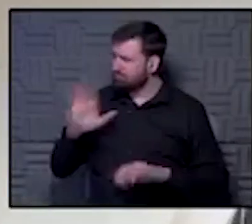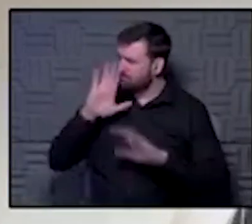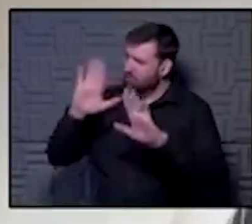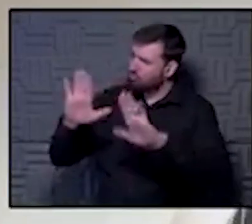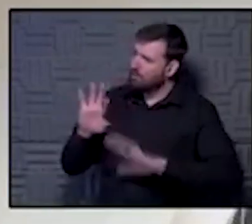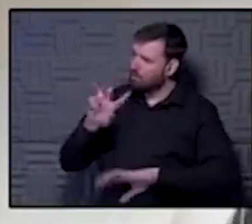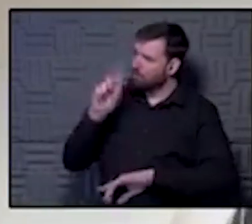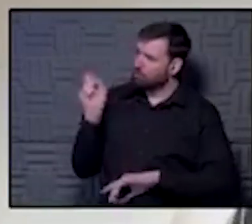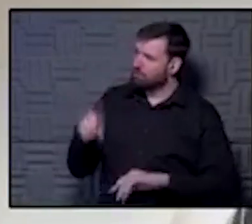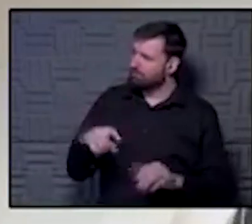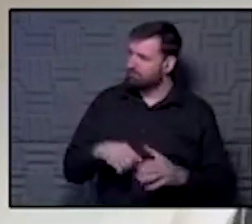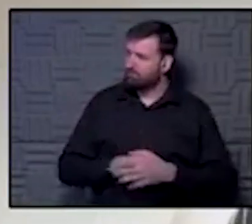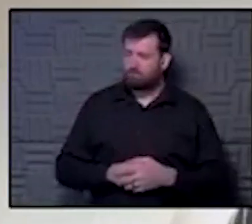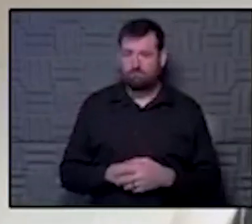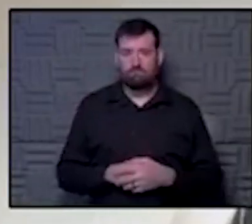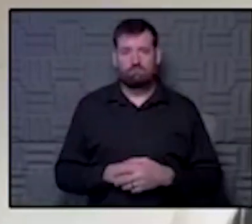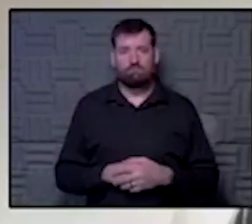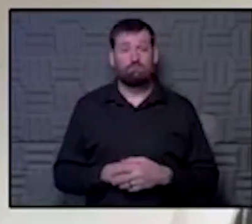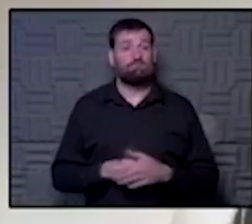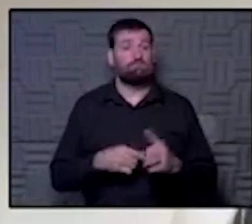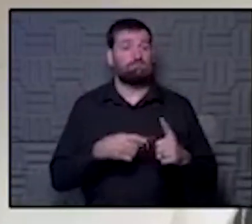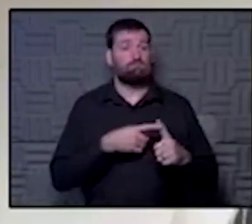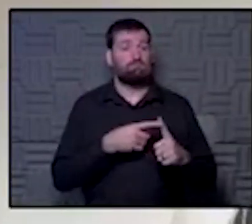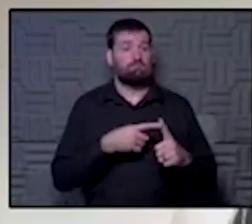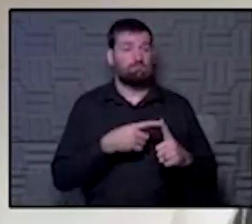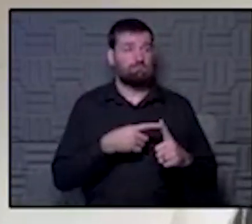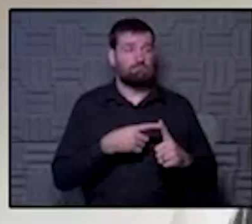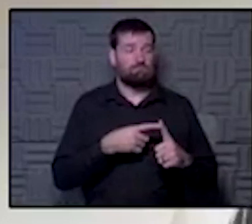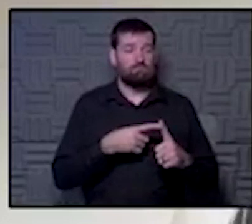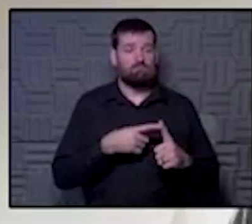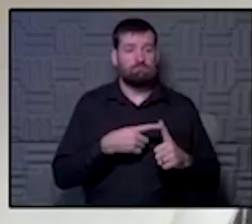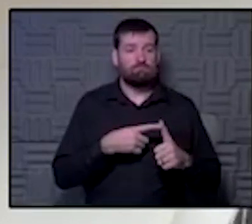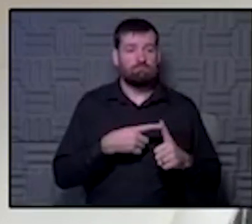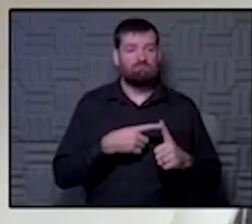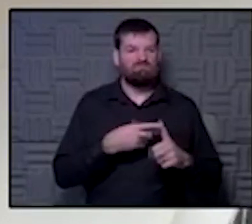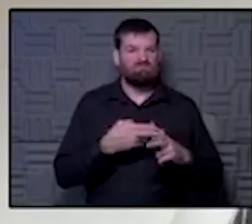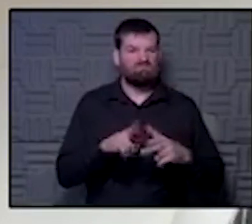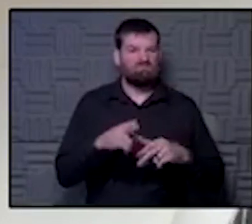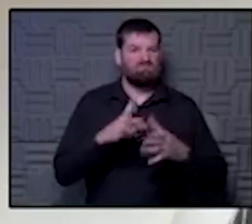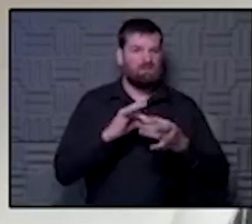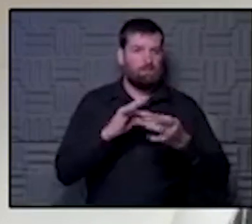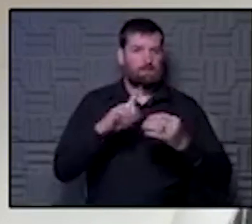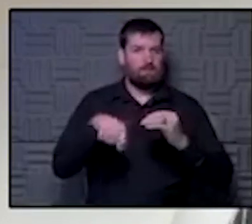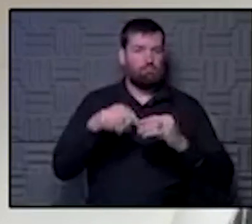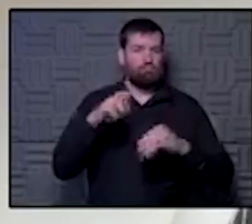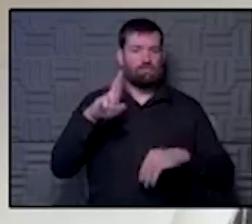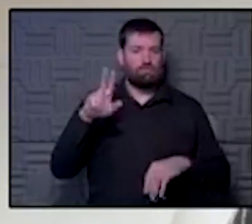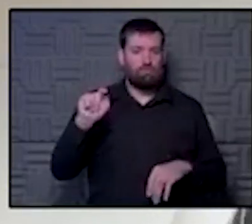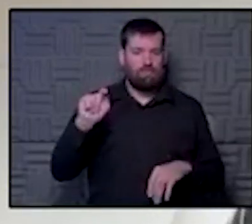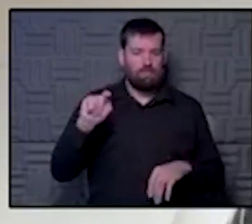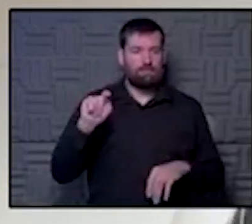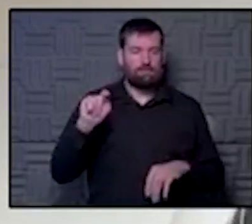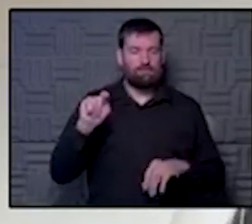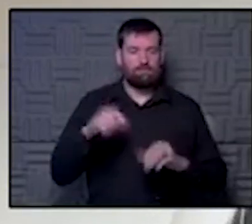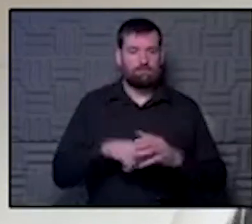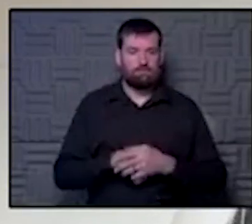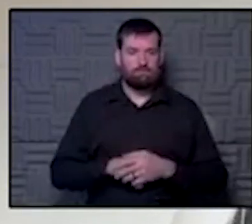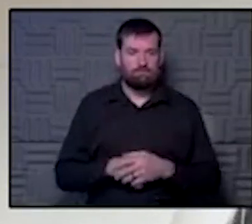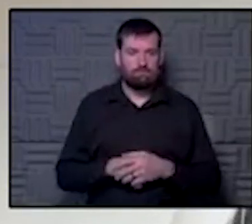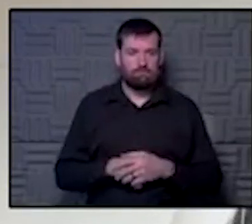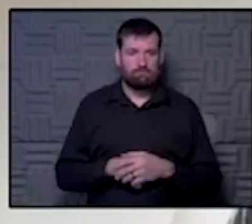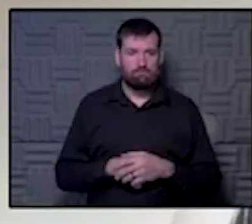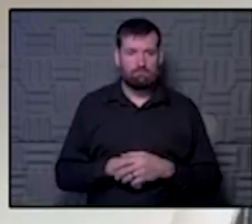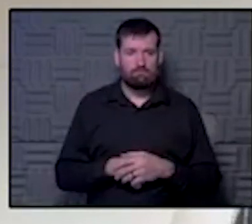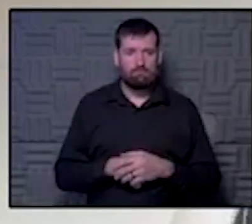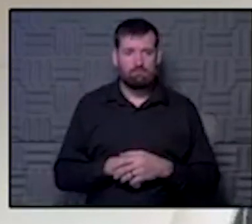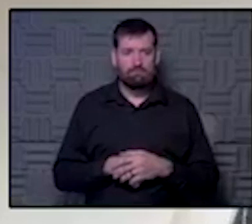question. So first, I just want to make a quick comment about respiratory therapists and that, these guys